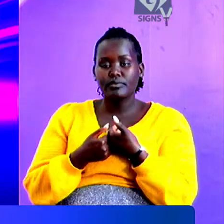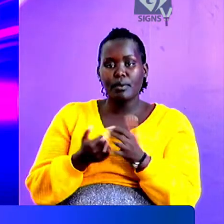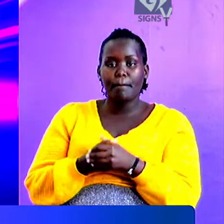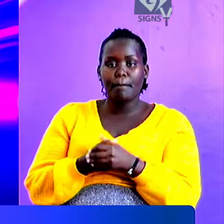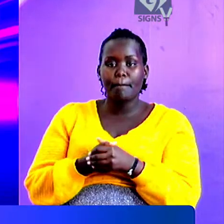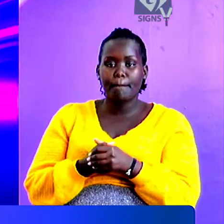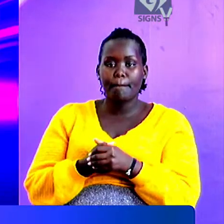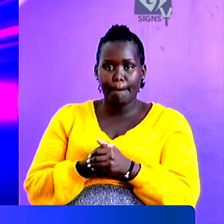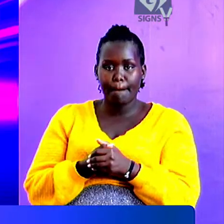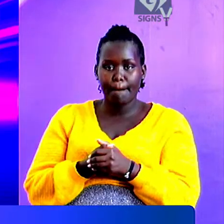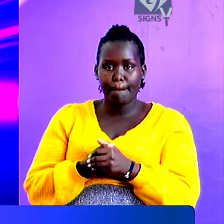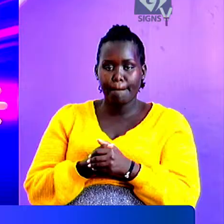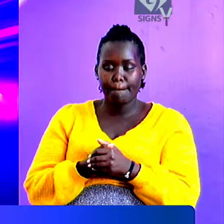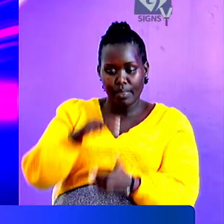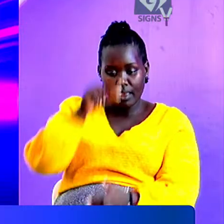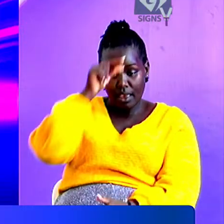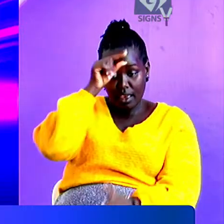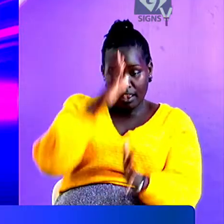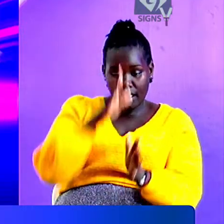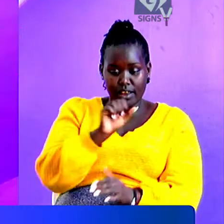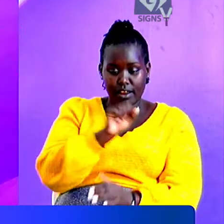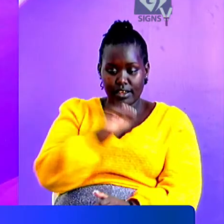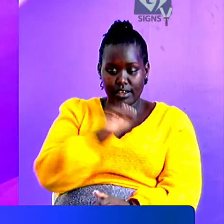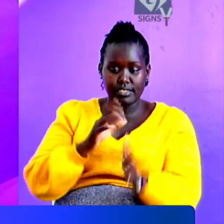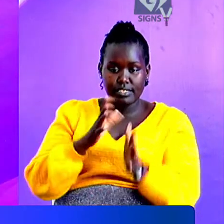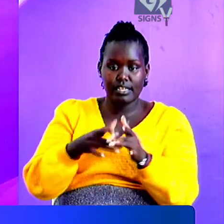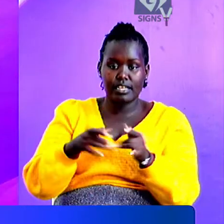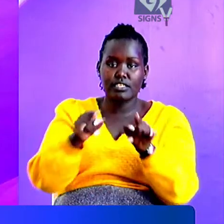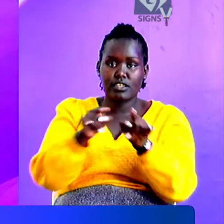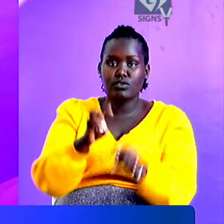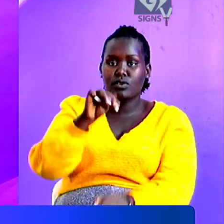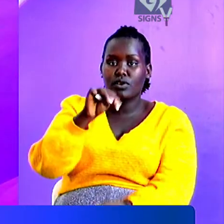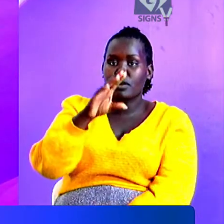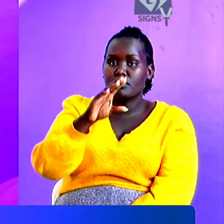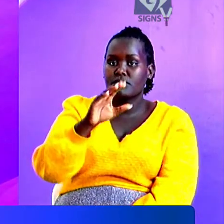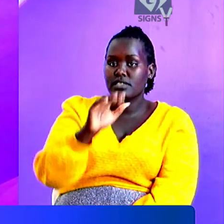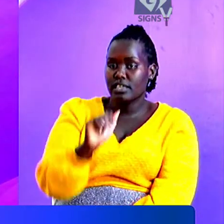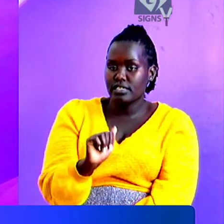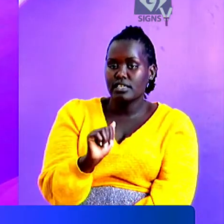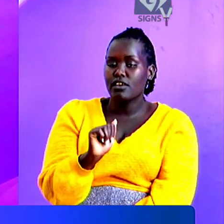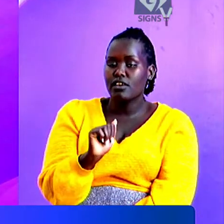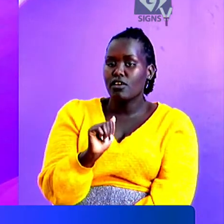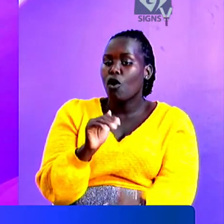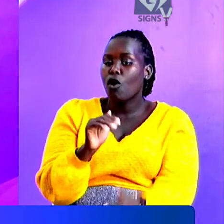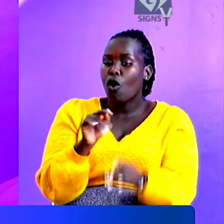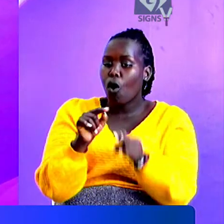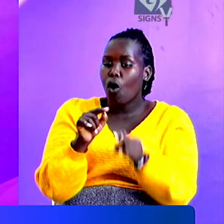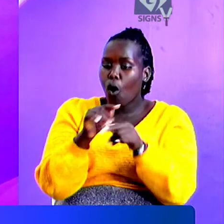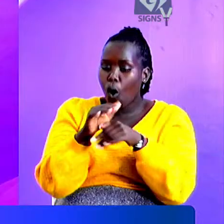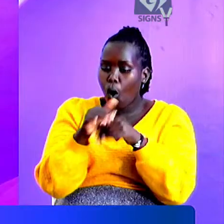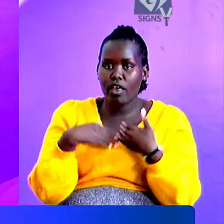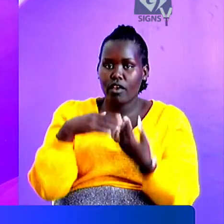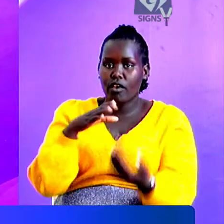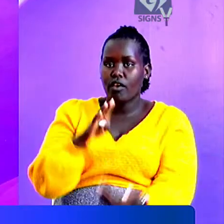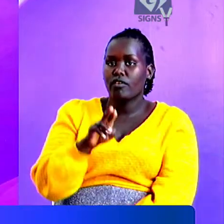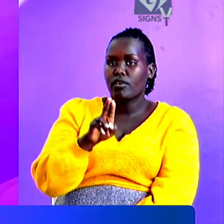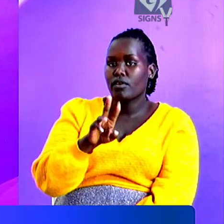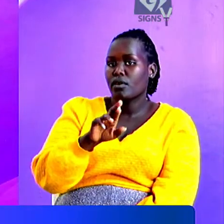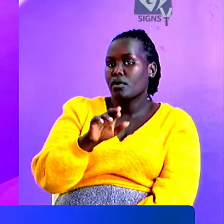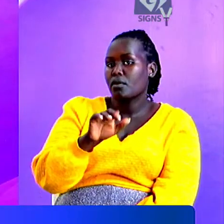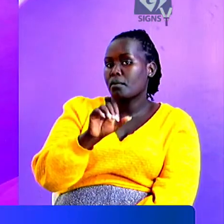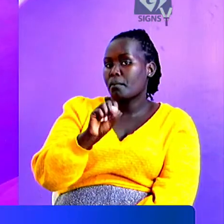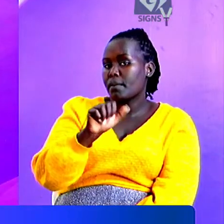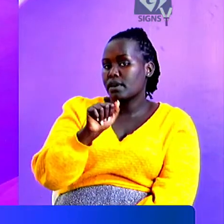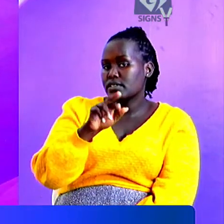we the have- senator, exactly. the women rep, even the MCA these days Everyone, gives a even bursary. MCAs have bursaries. Yeah. So he was saying, can we take these